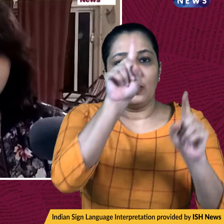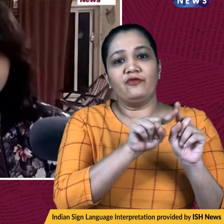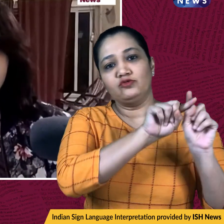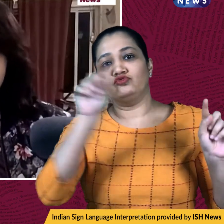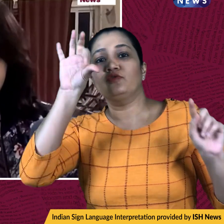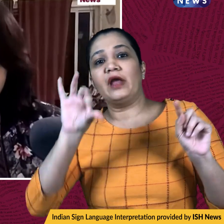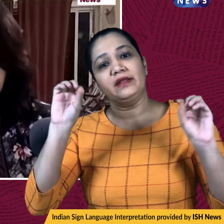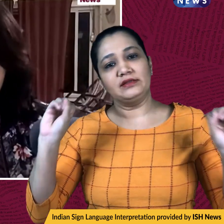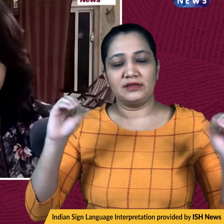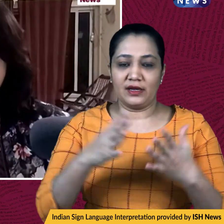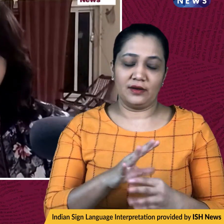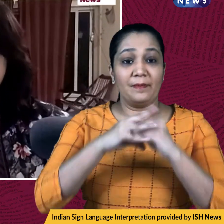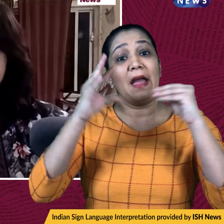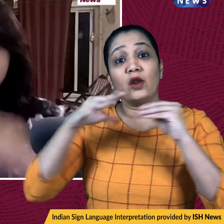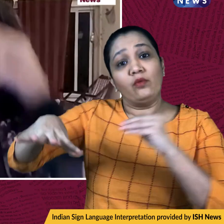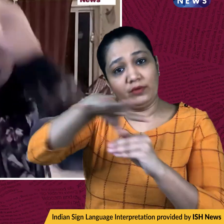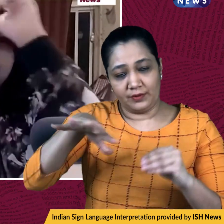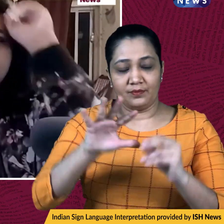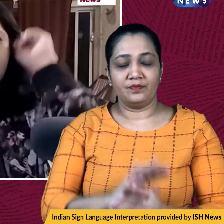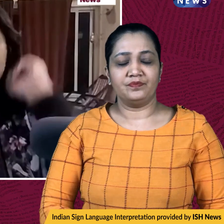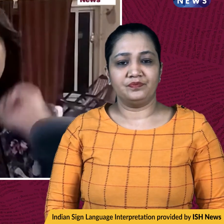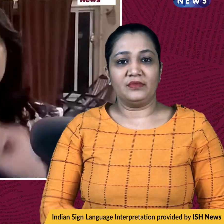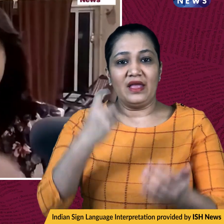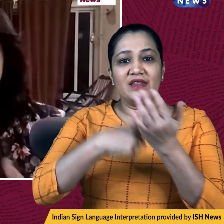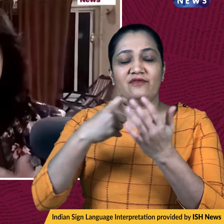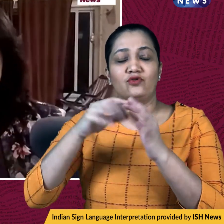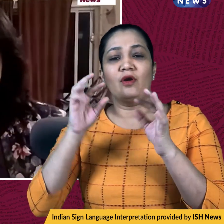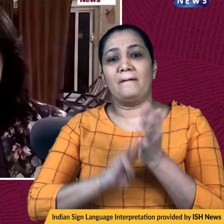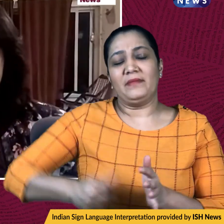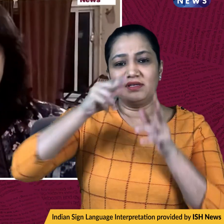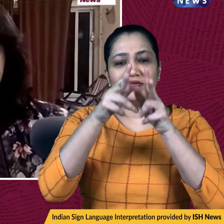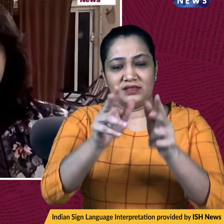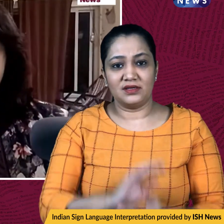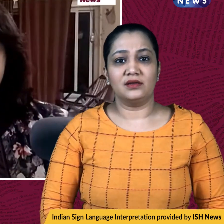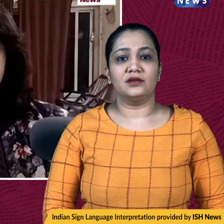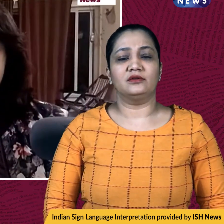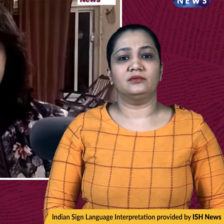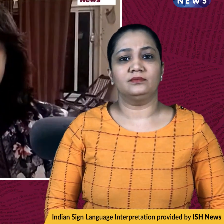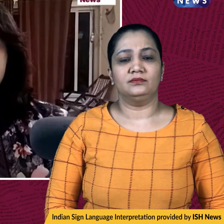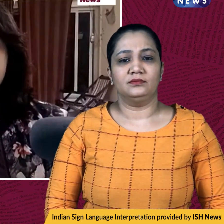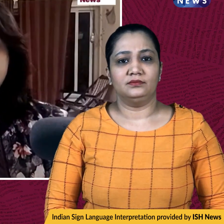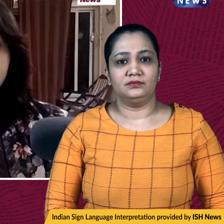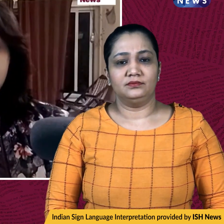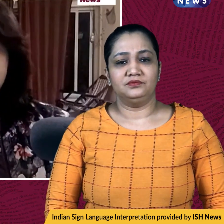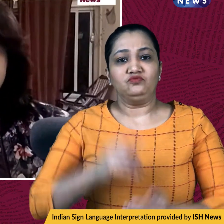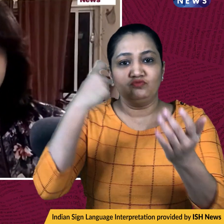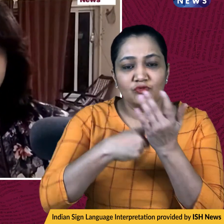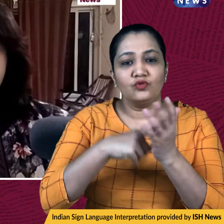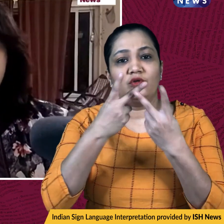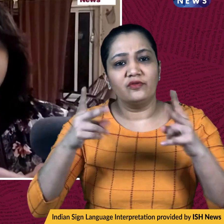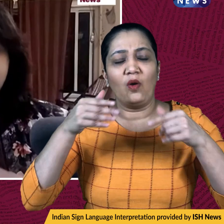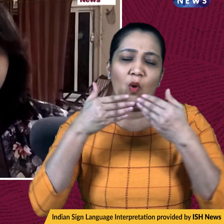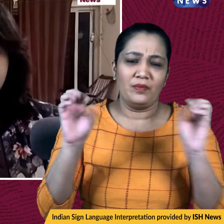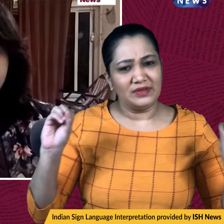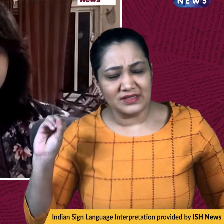1st to 9th in Bengaluru. Revenue Minister R. Ashok made a statement saying that restrictions will be